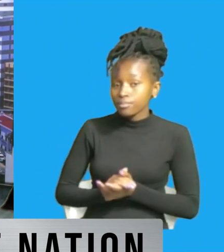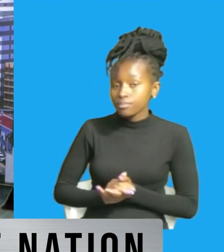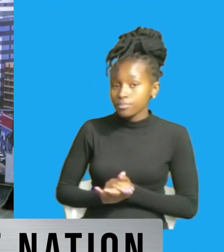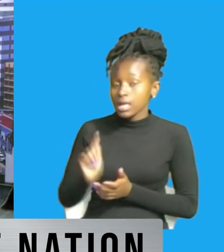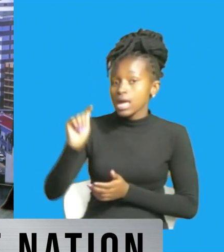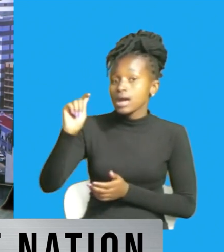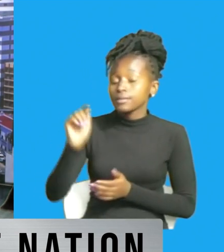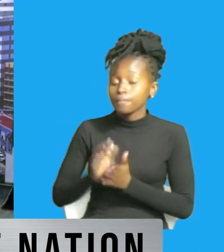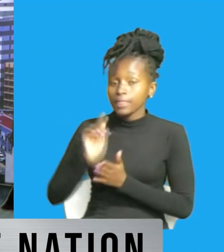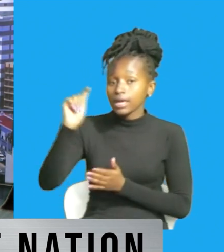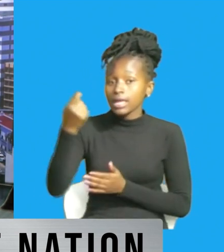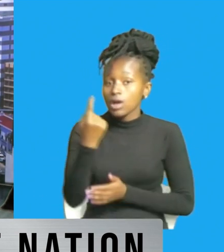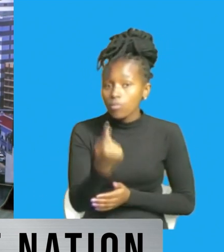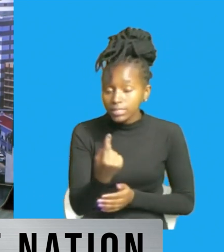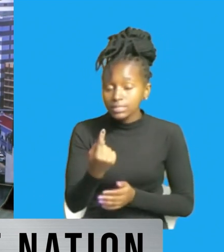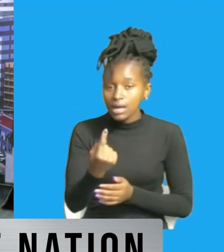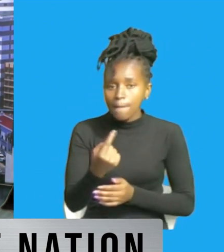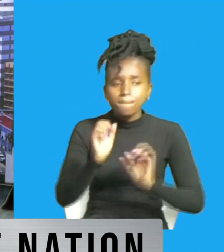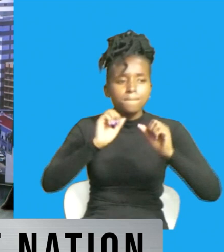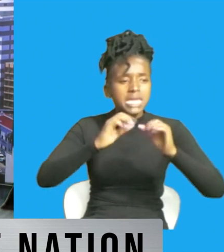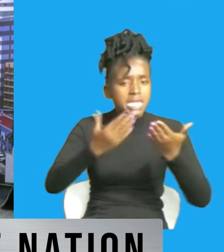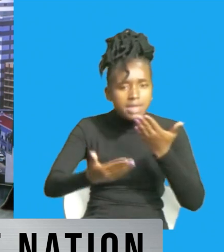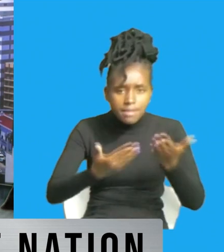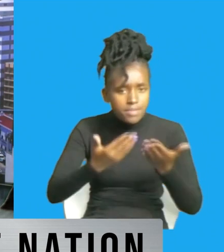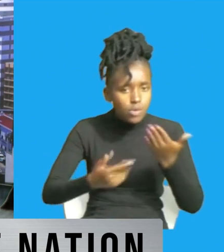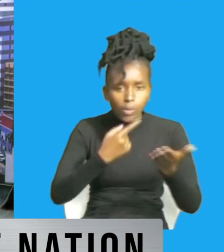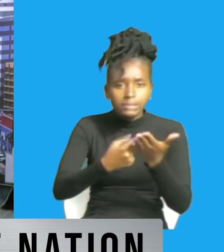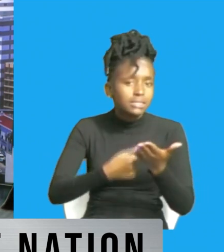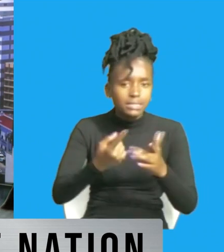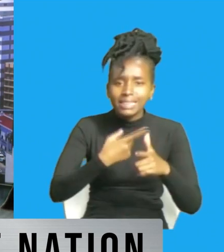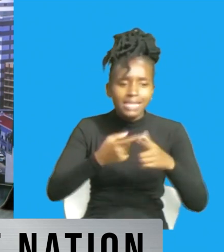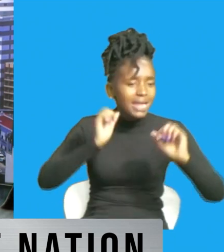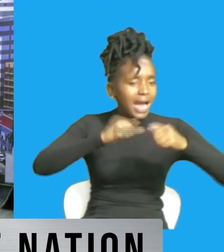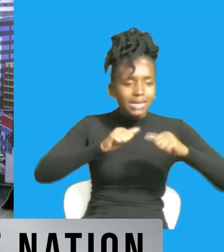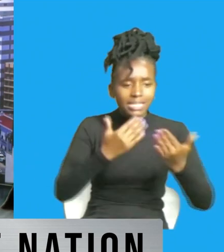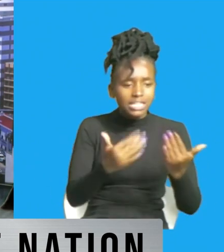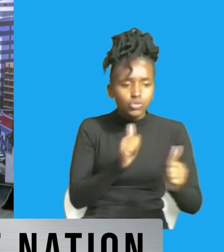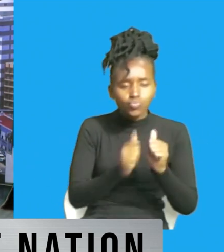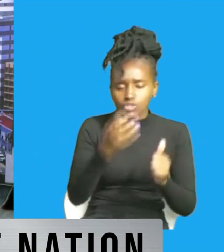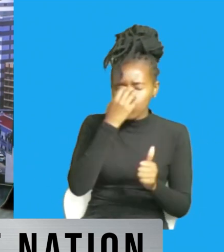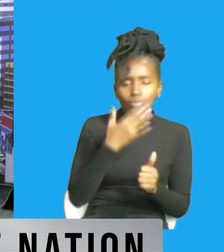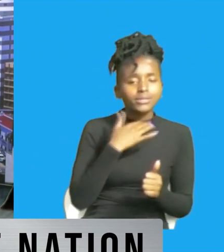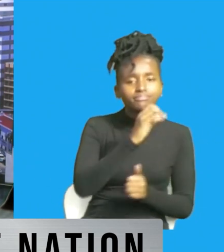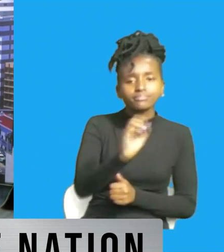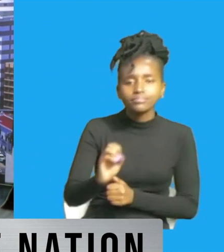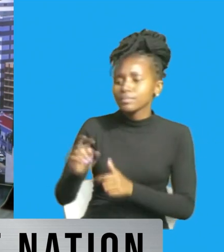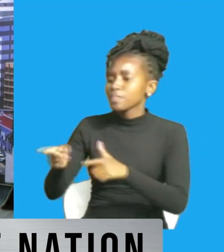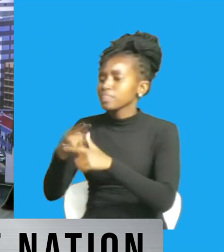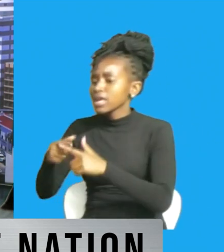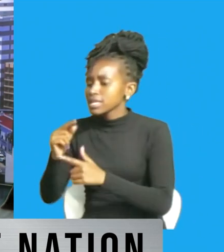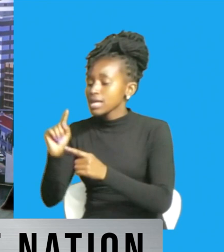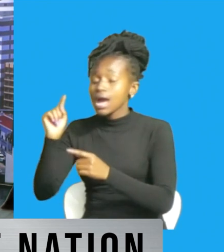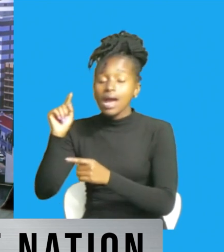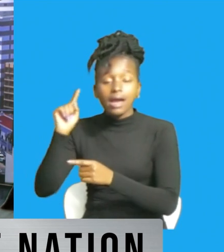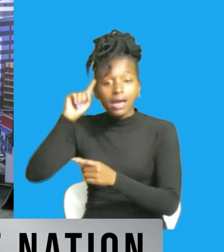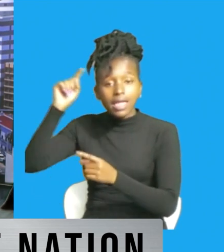agree. I don't think that the dialogue team in Raila's side will make a decision that Raila does not agree. In